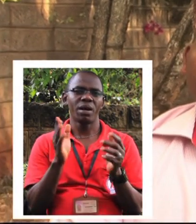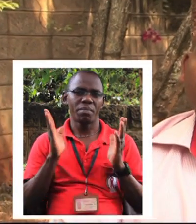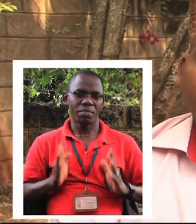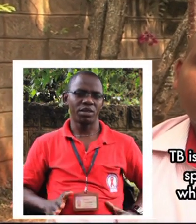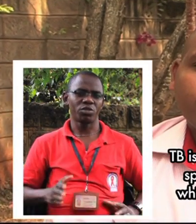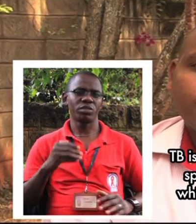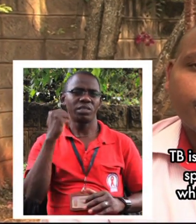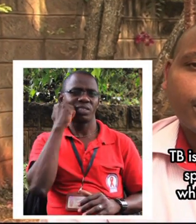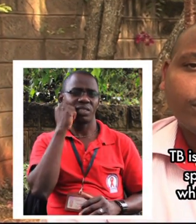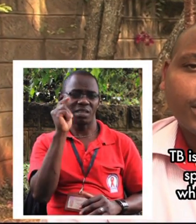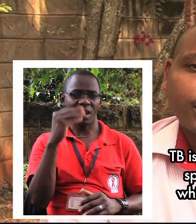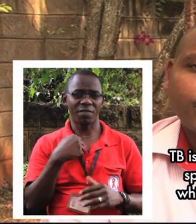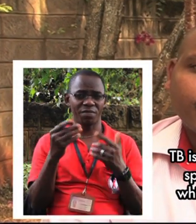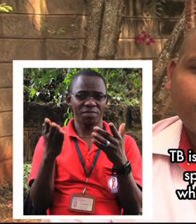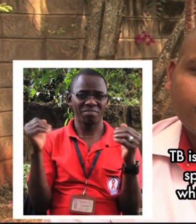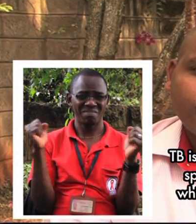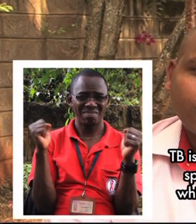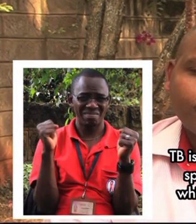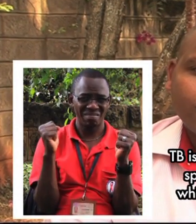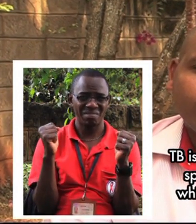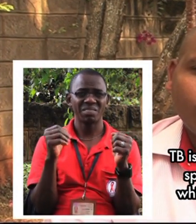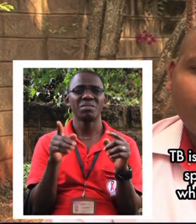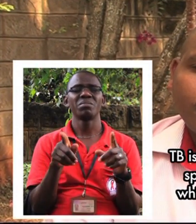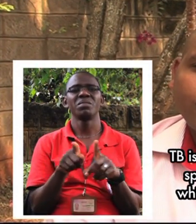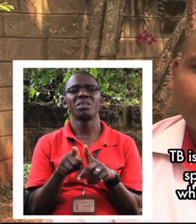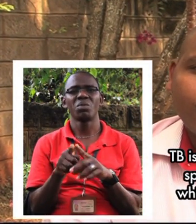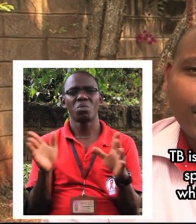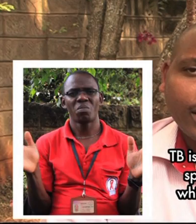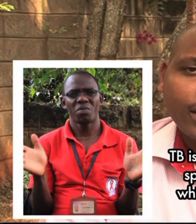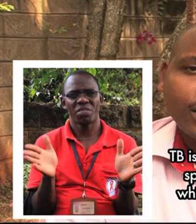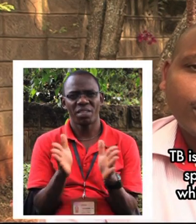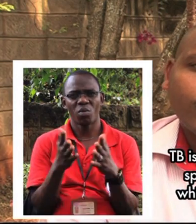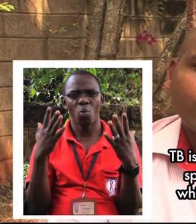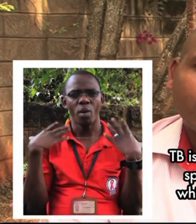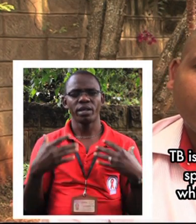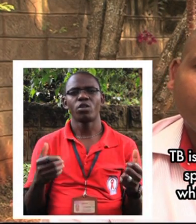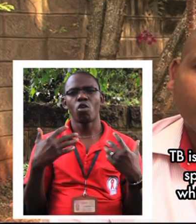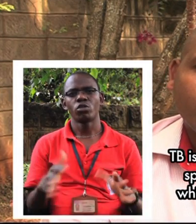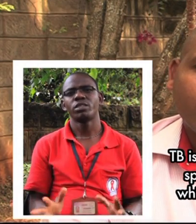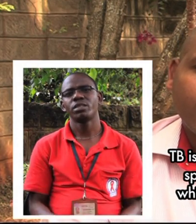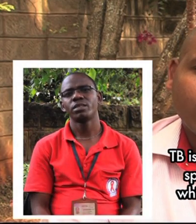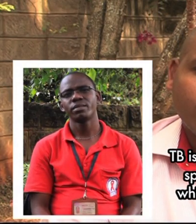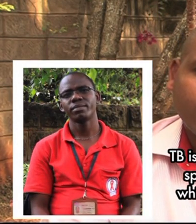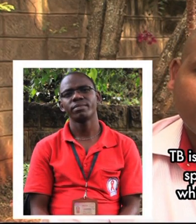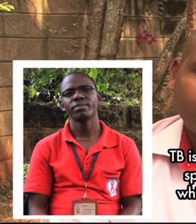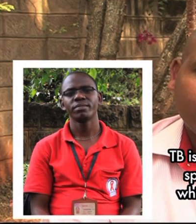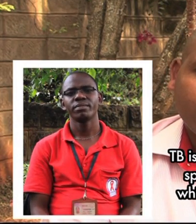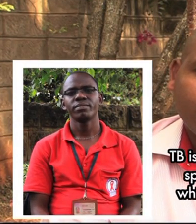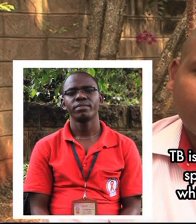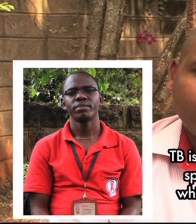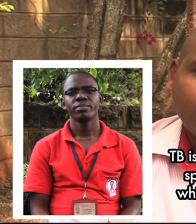TB? TB is an infectious disease that is spread from one person to the other, mostly through air